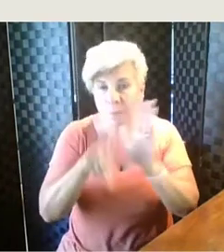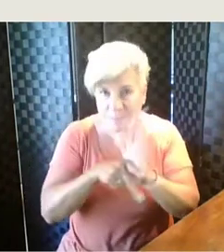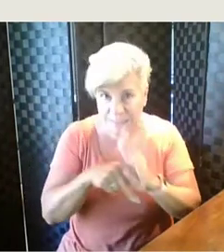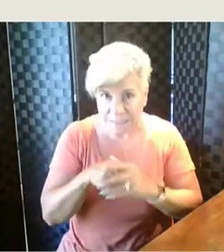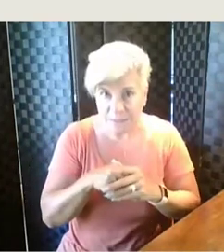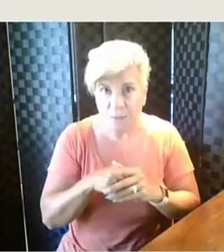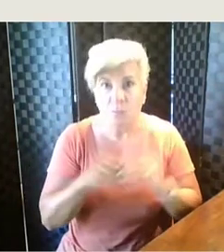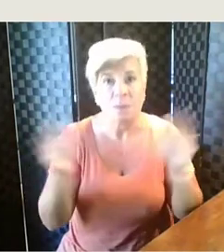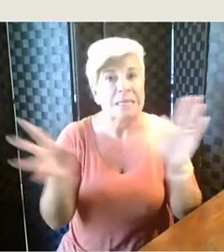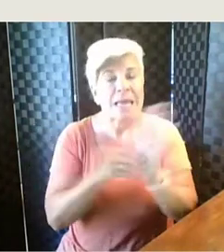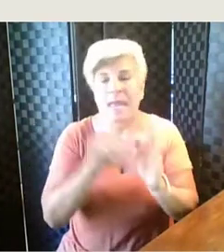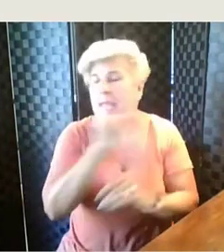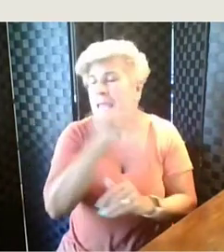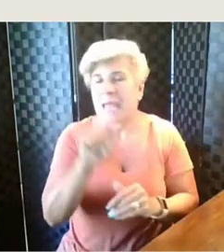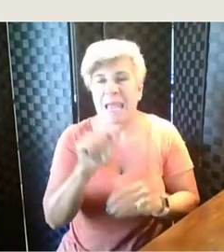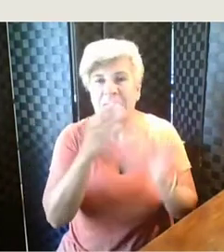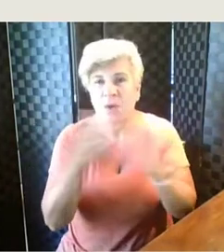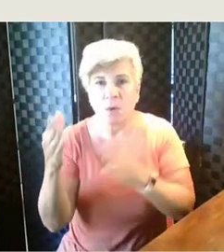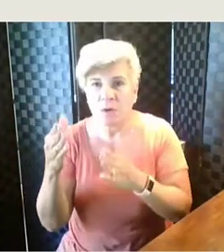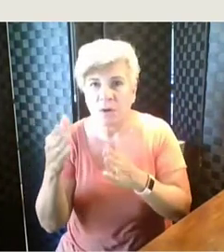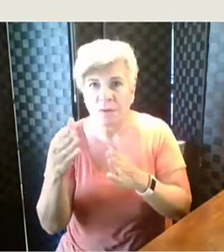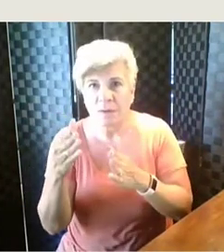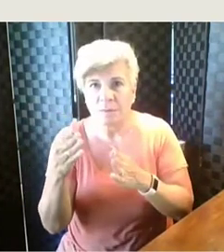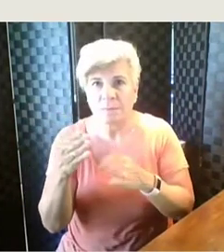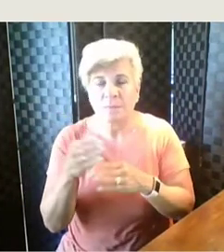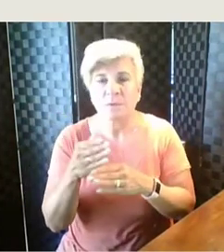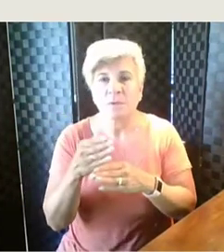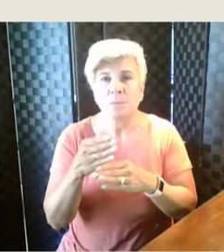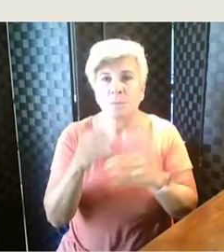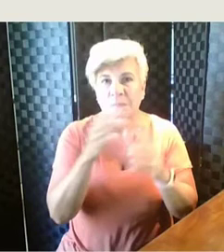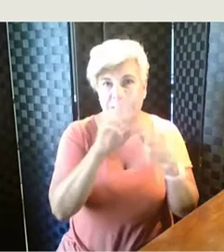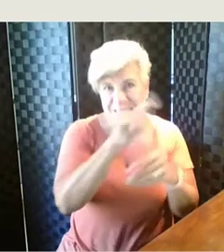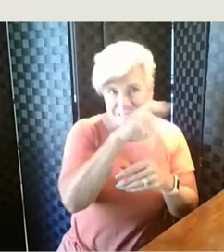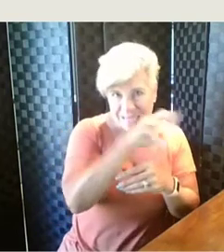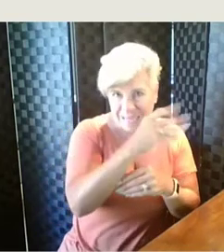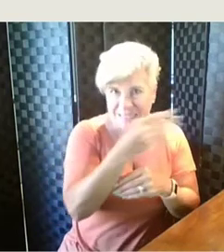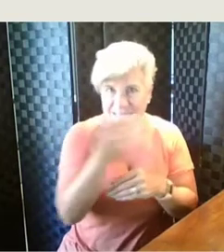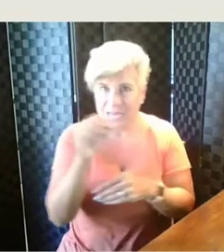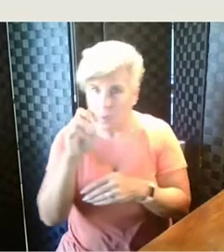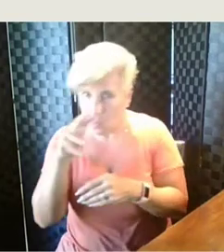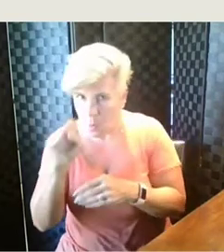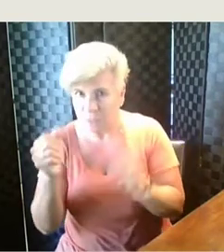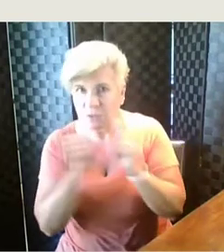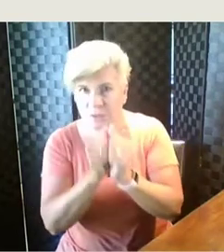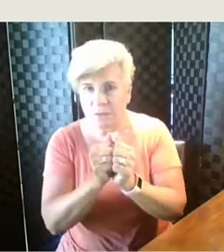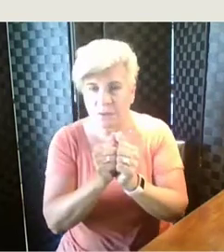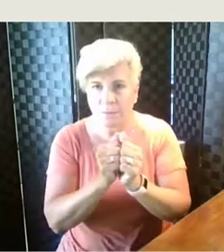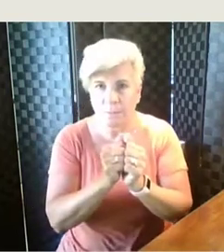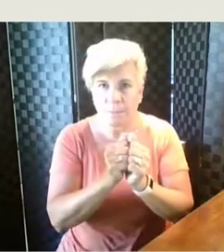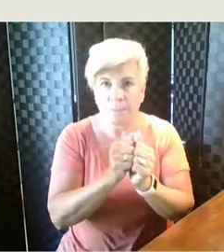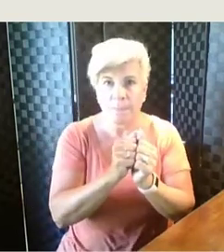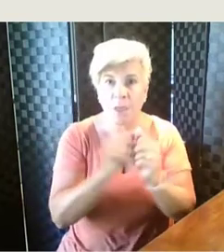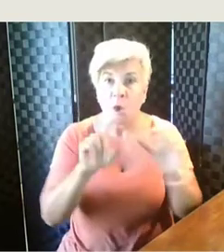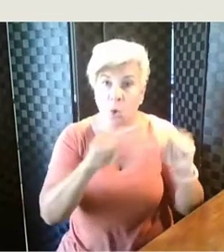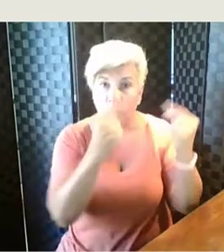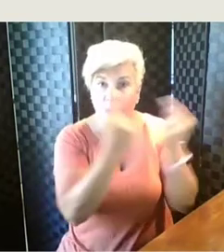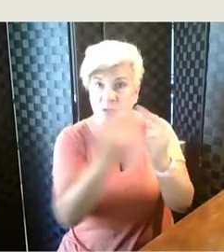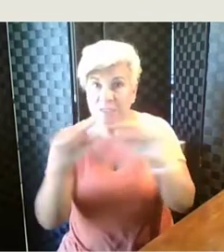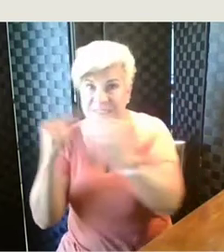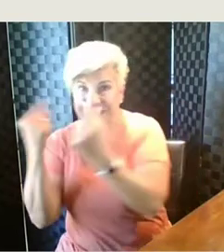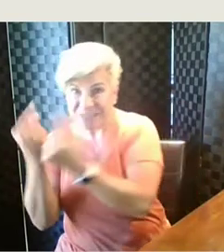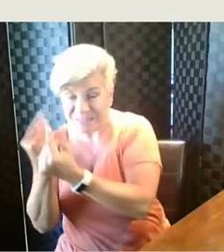order, so he puts the tens and the ones together. The associative property says that we can group our